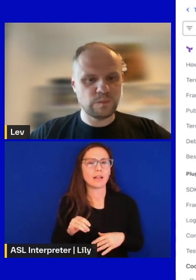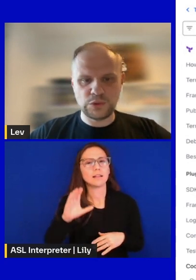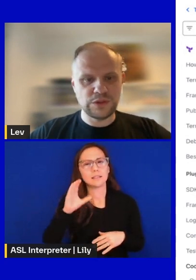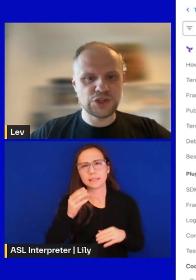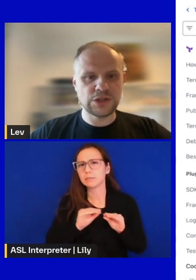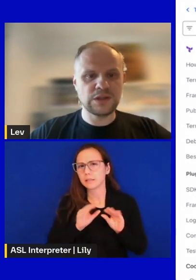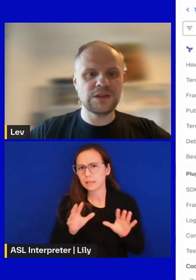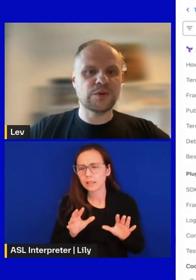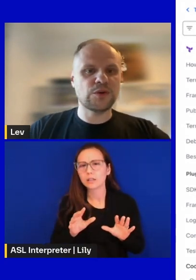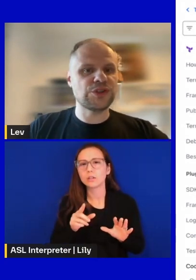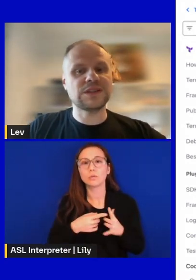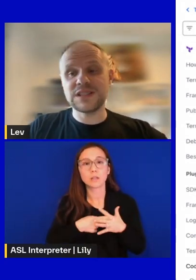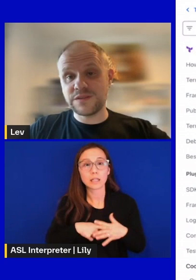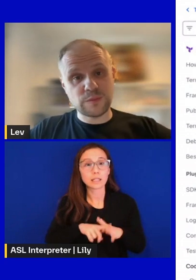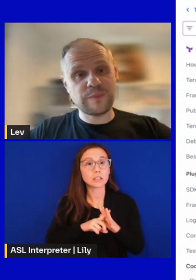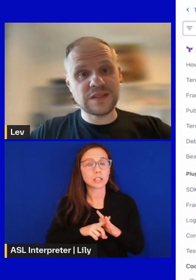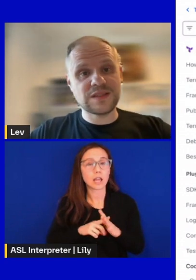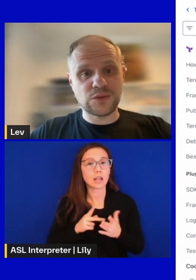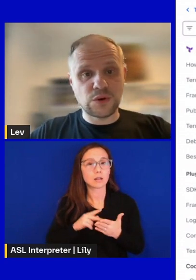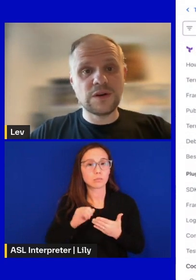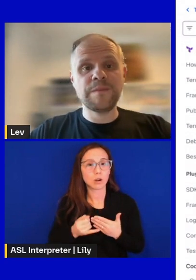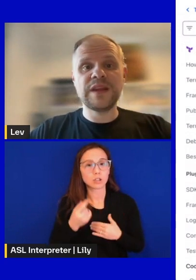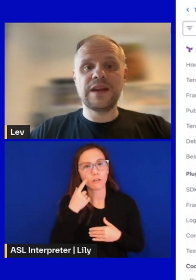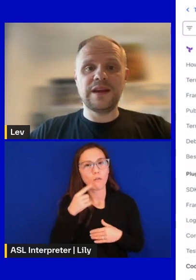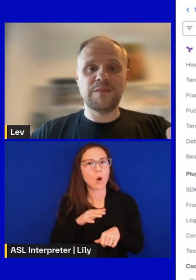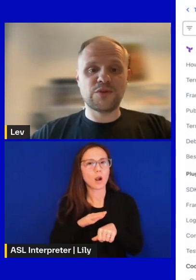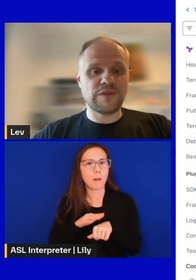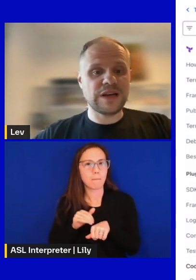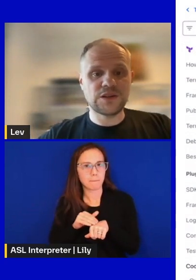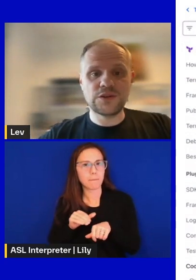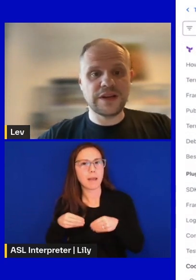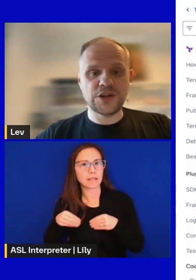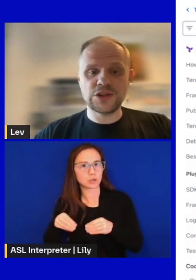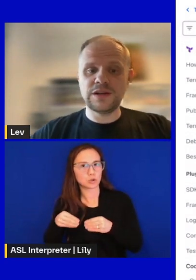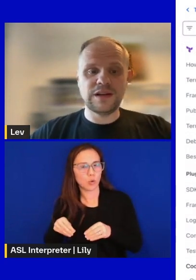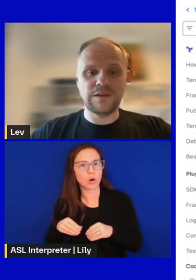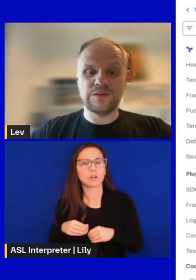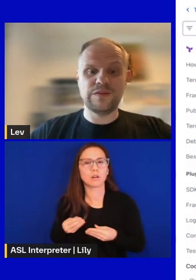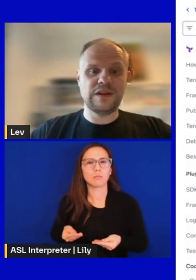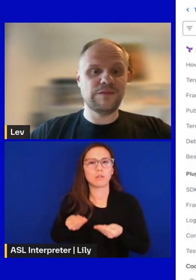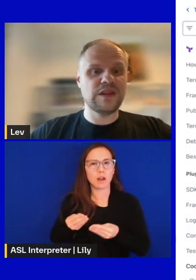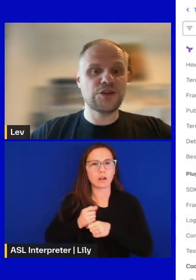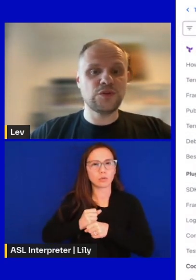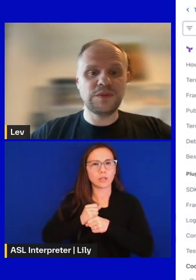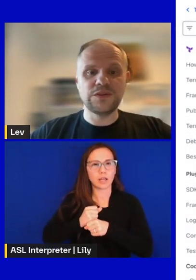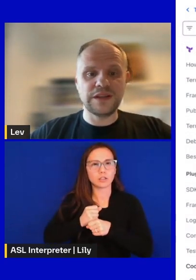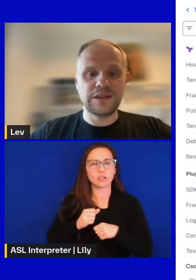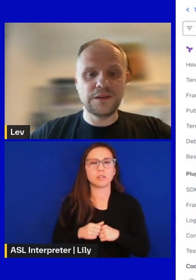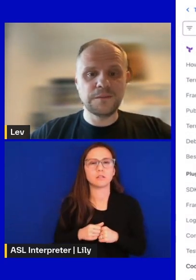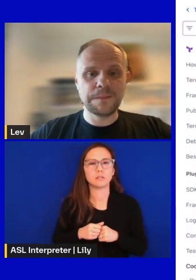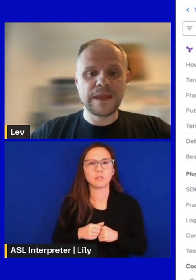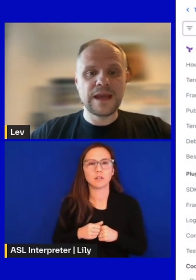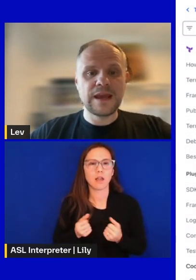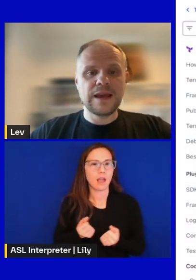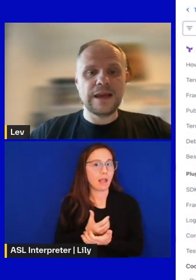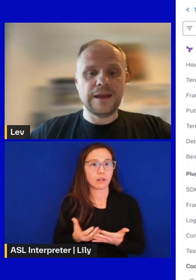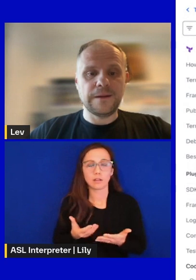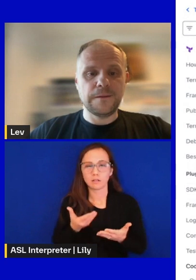You initiate the project. This is for pet store provider creation, and everything should be great here.